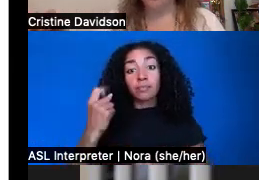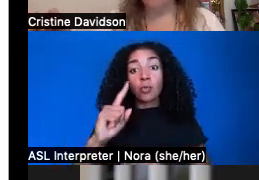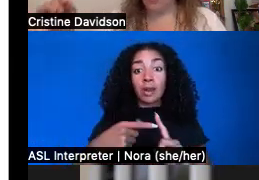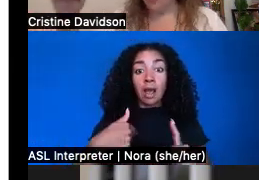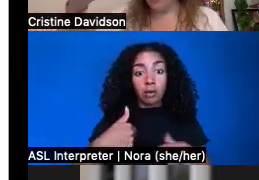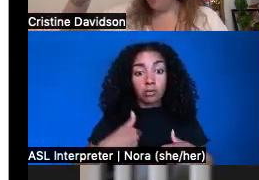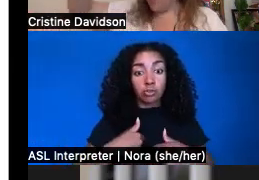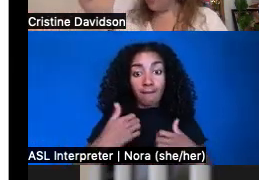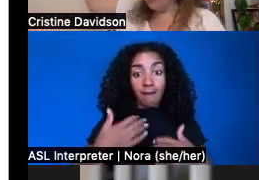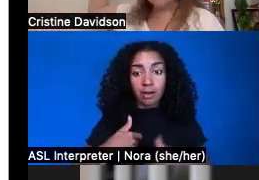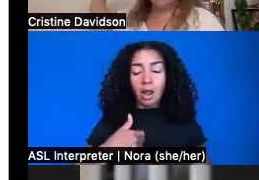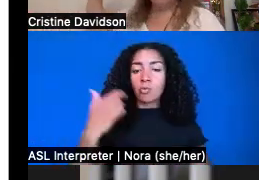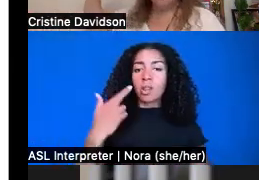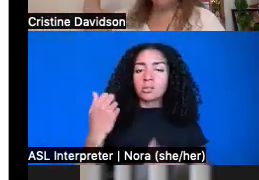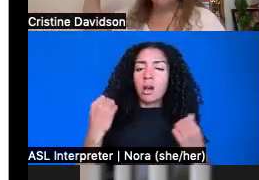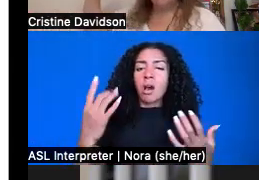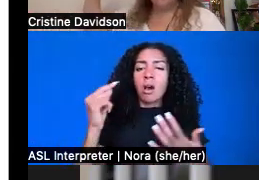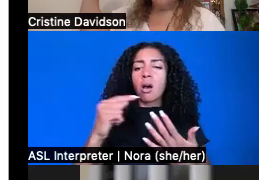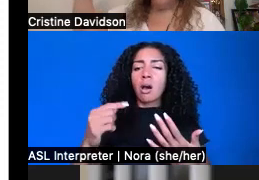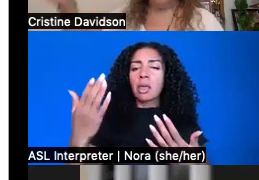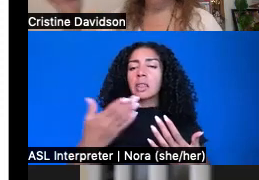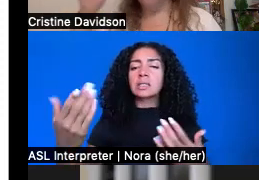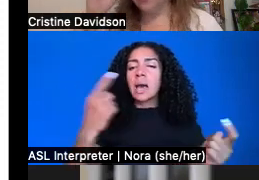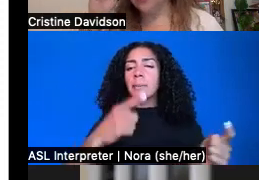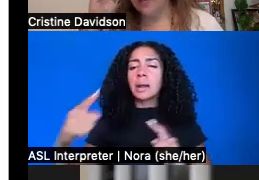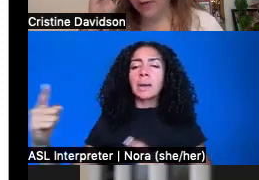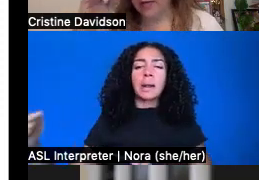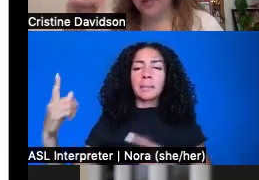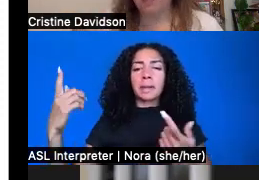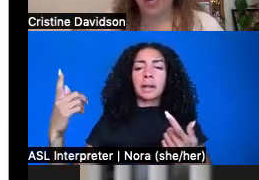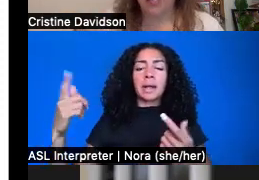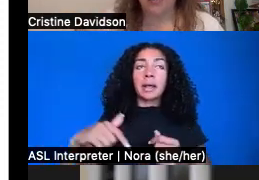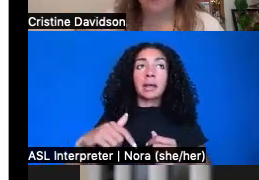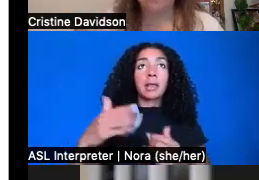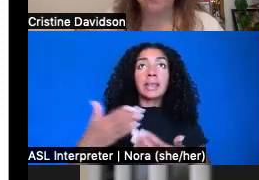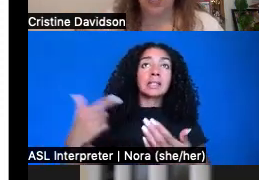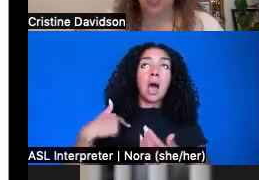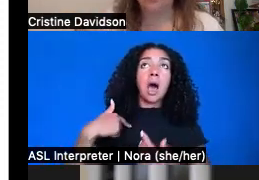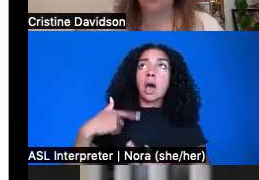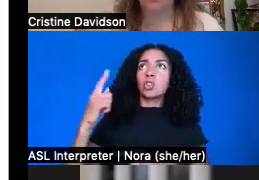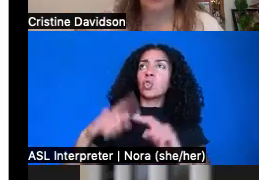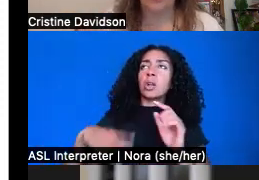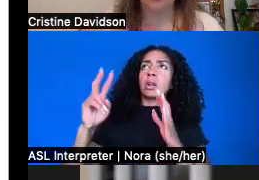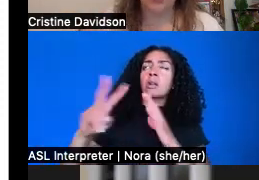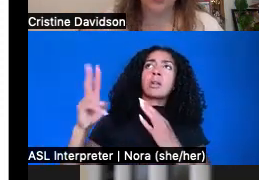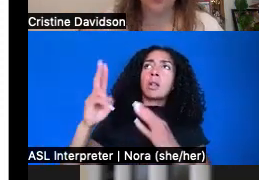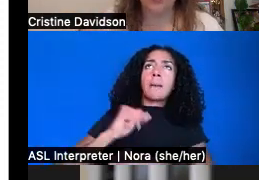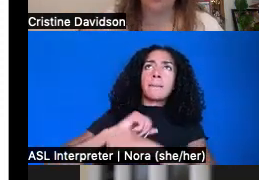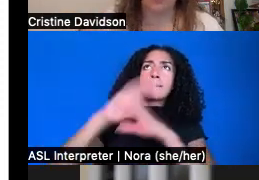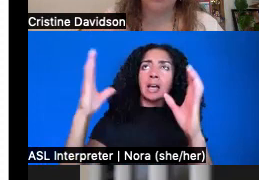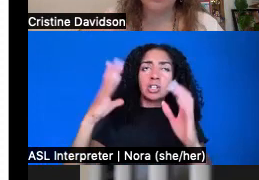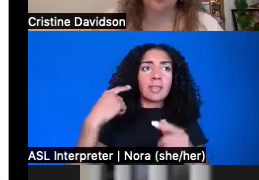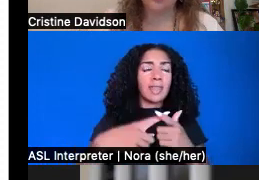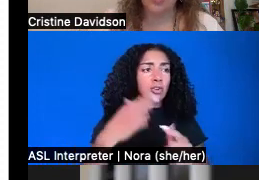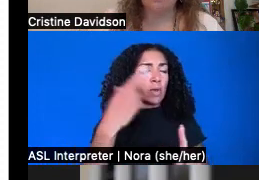both beyond my wildest comprehension, all the way to the fact that my harm doer was in boarding school